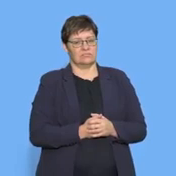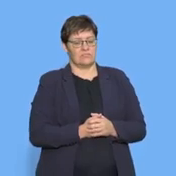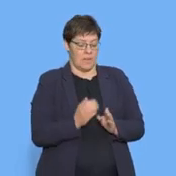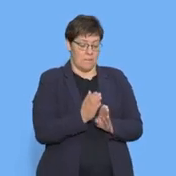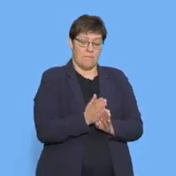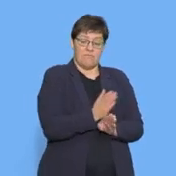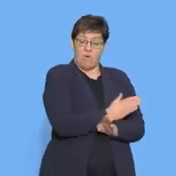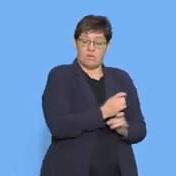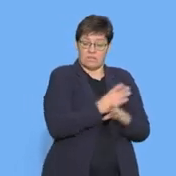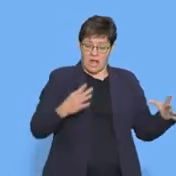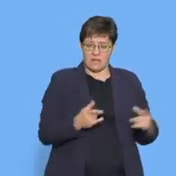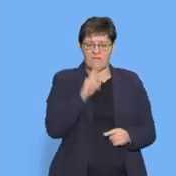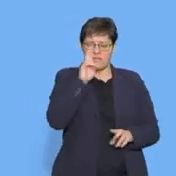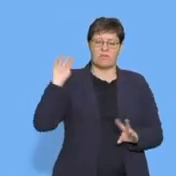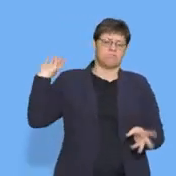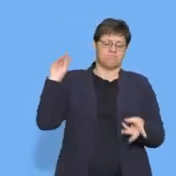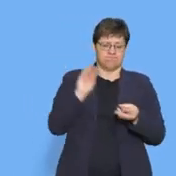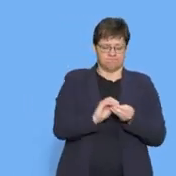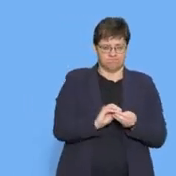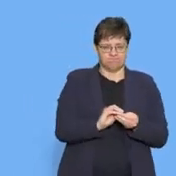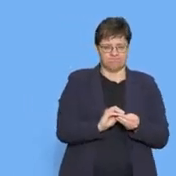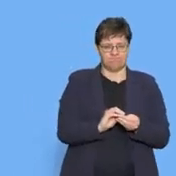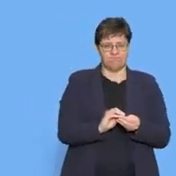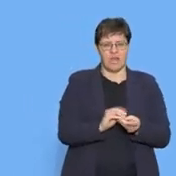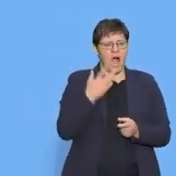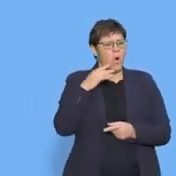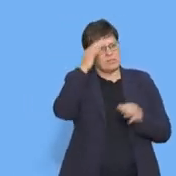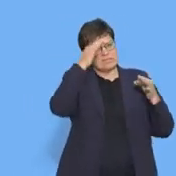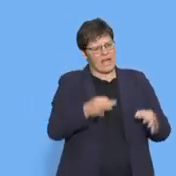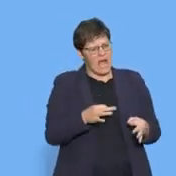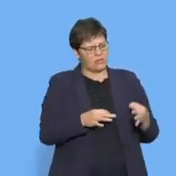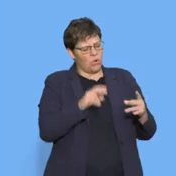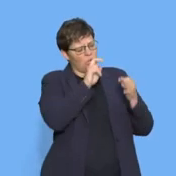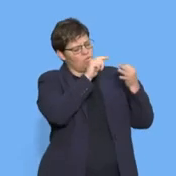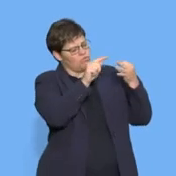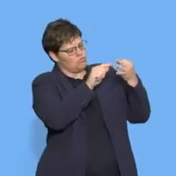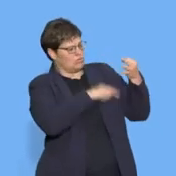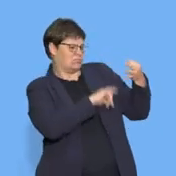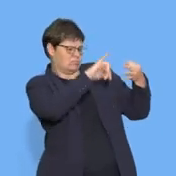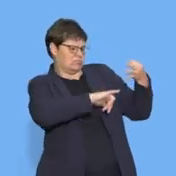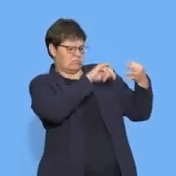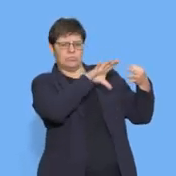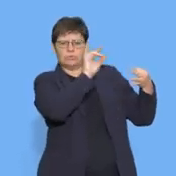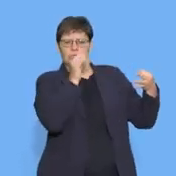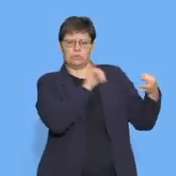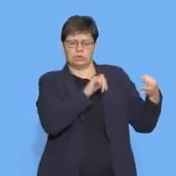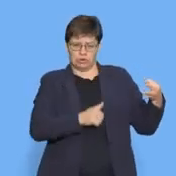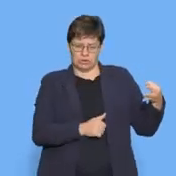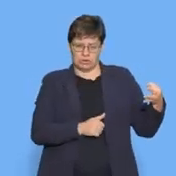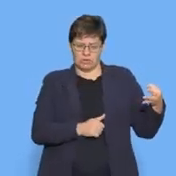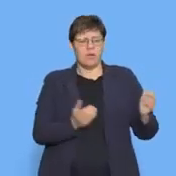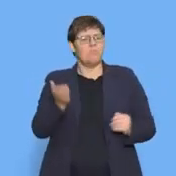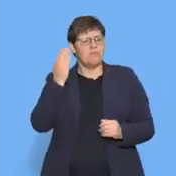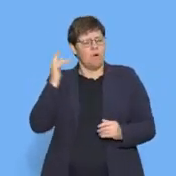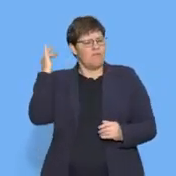Okay, before we start, let's quickly revise how we decide which rule we're going to use. So we've done this a few times before.